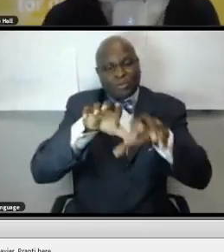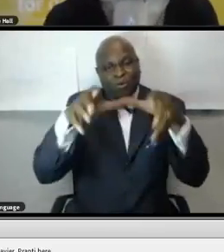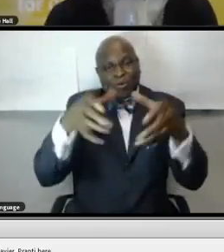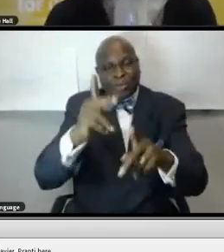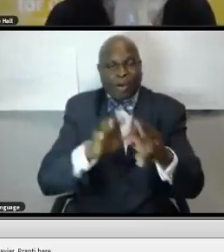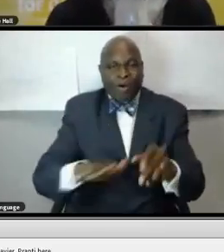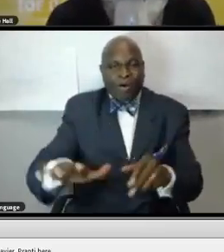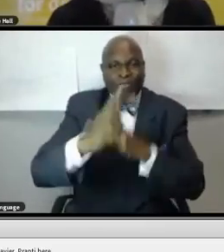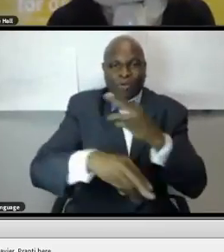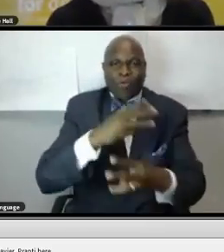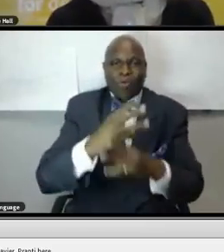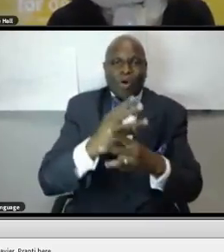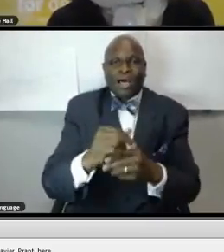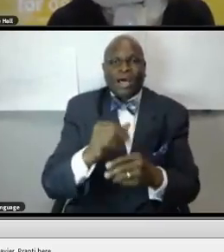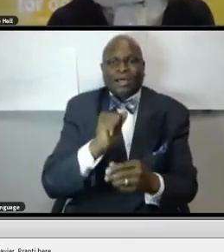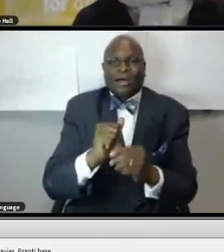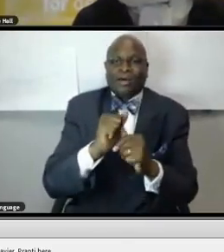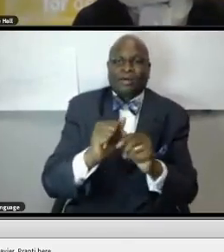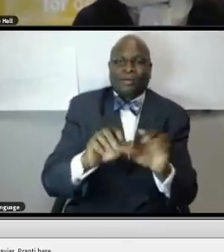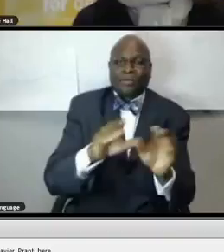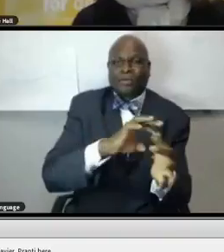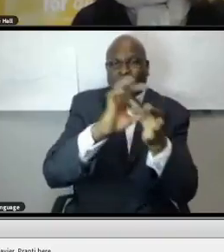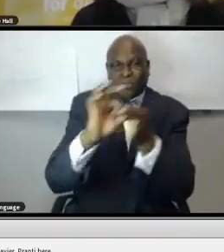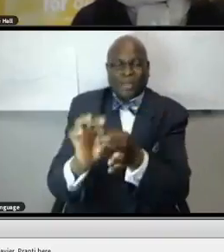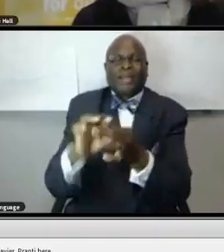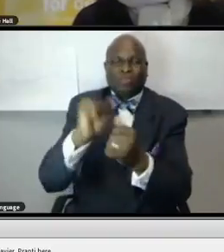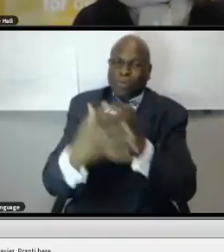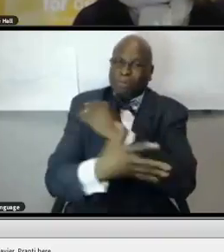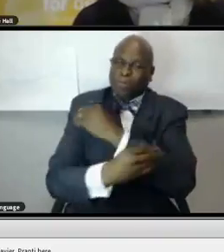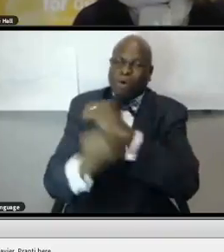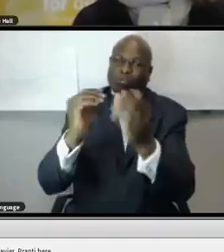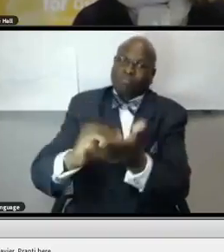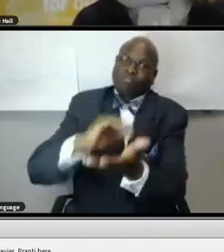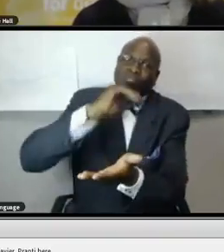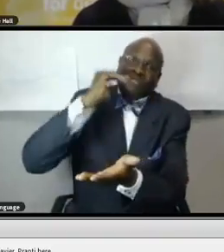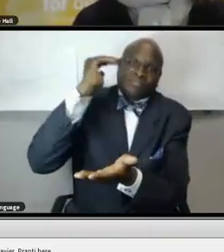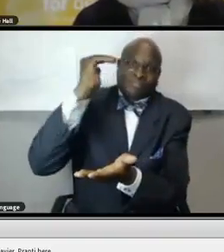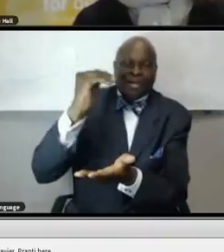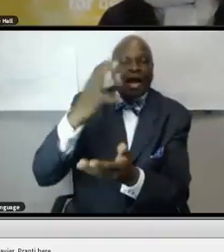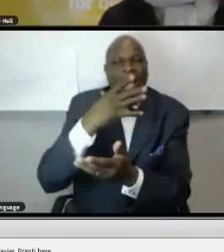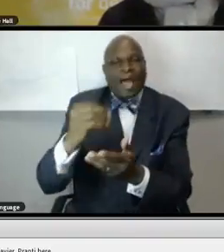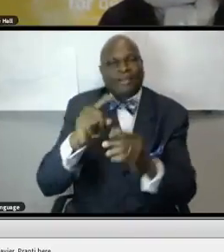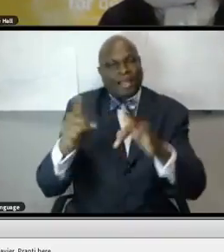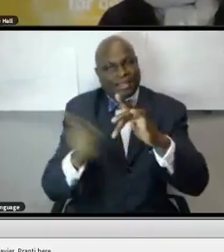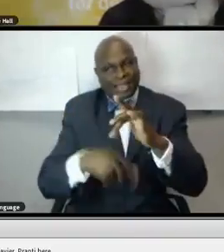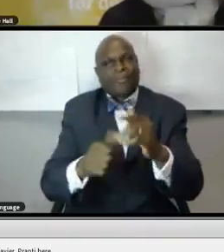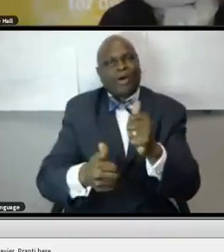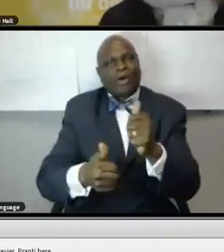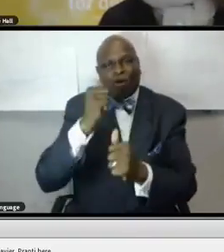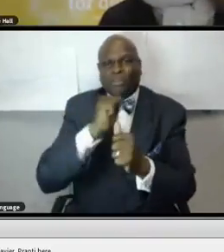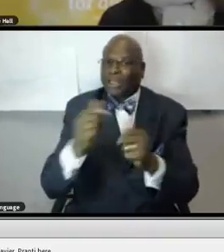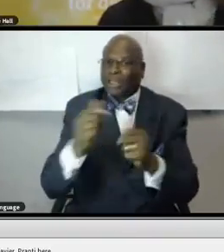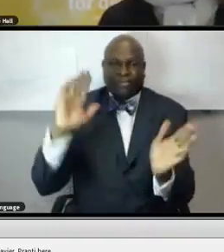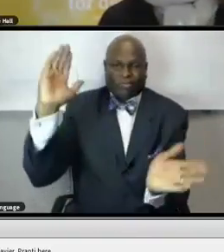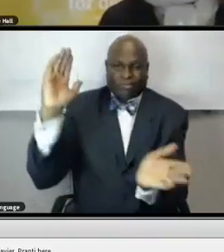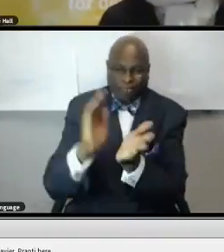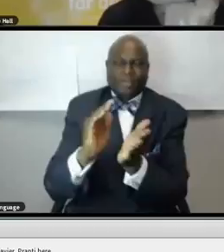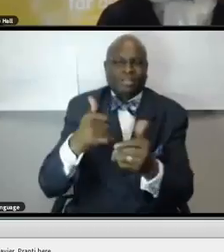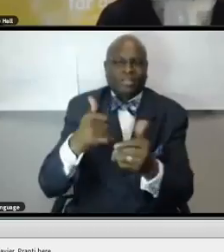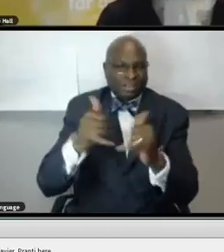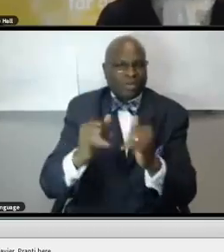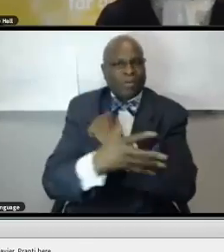are overrepresented amongst the global poor, and that gap is for the most part not closing. I'll